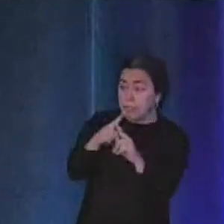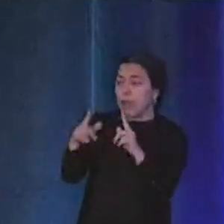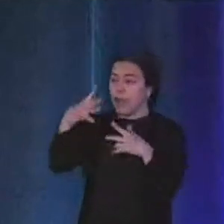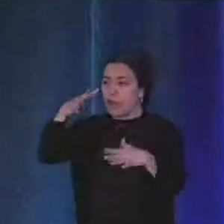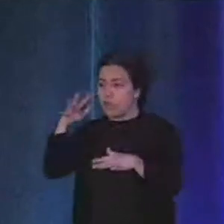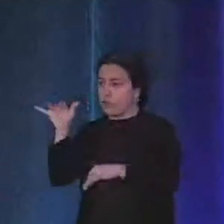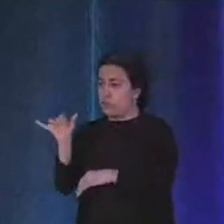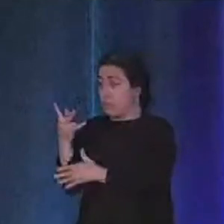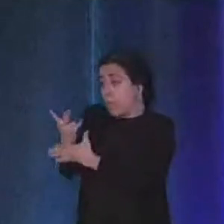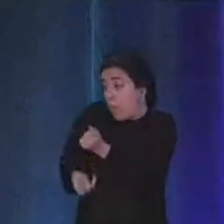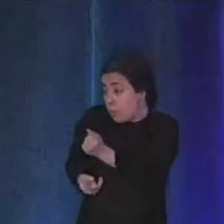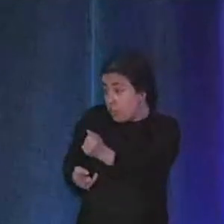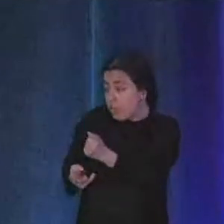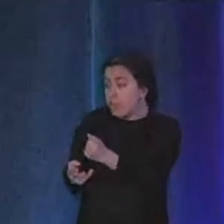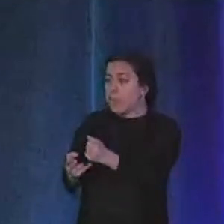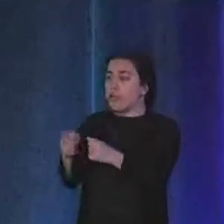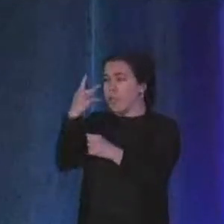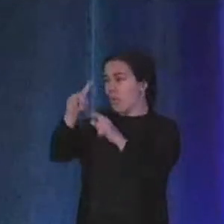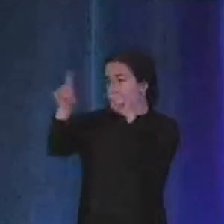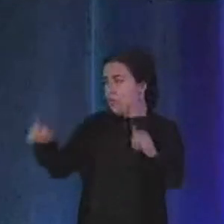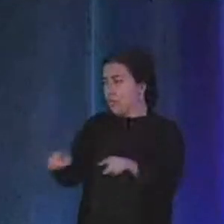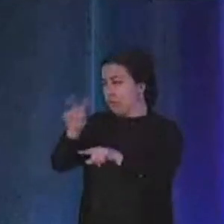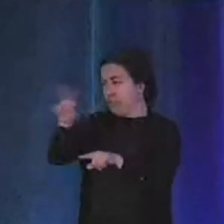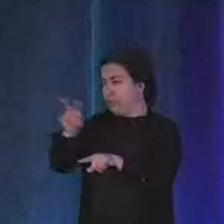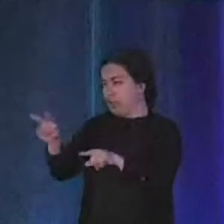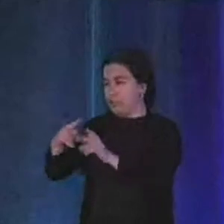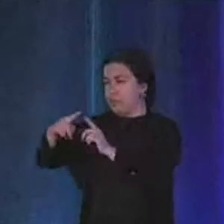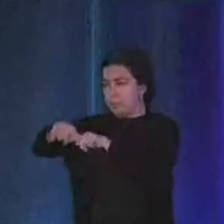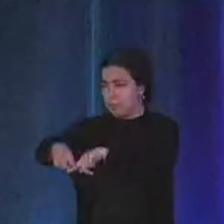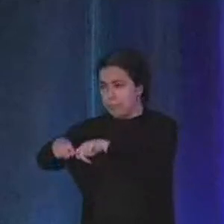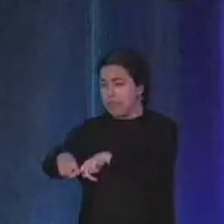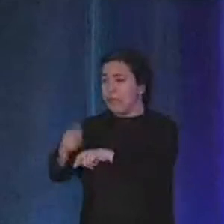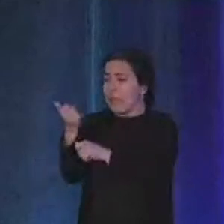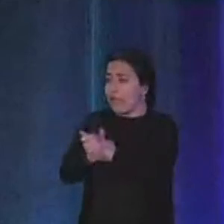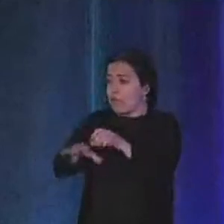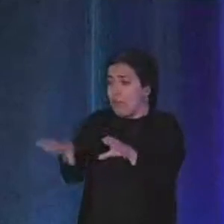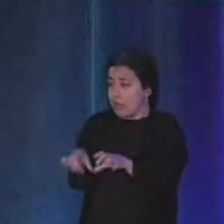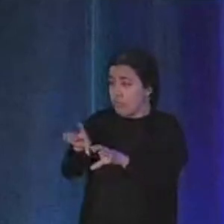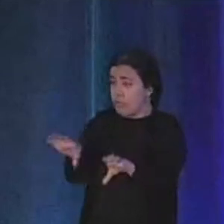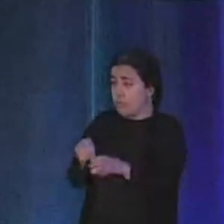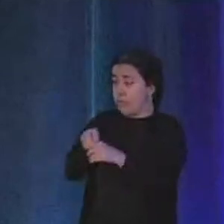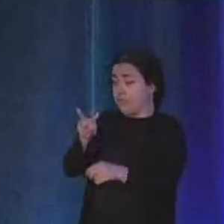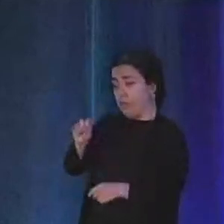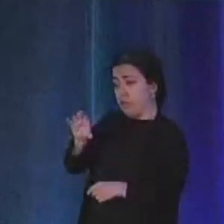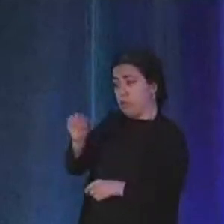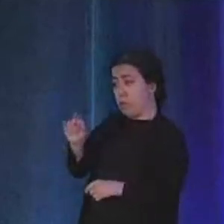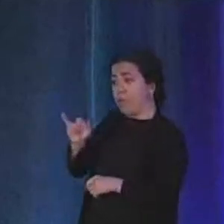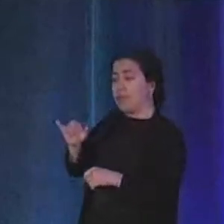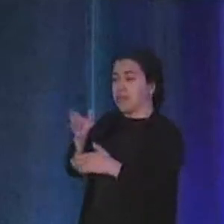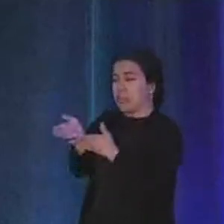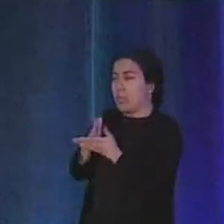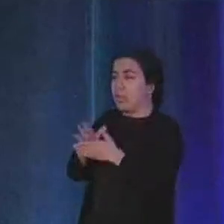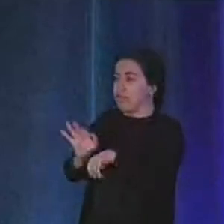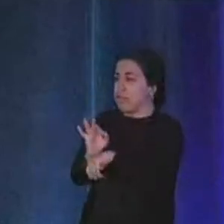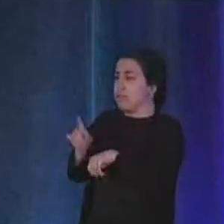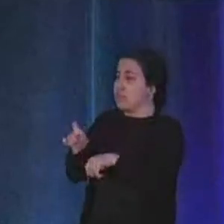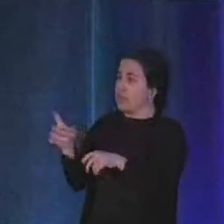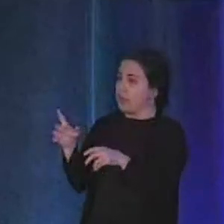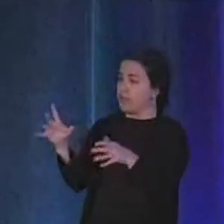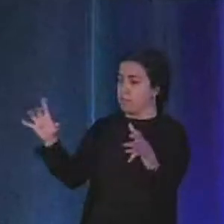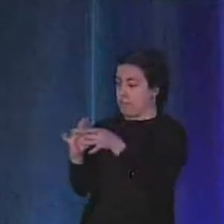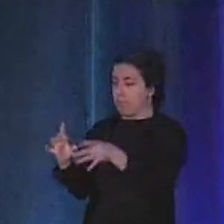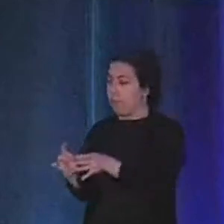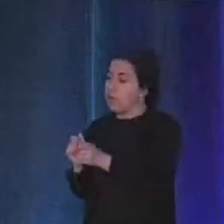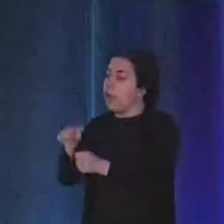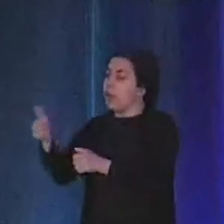Every action is a command. So like every discrete action you can do in VS Code is like a piece of functionality that you can then plug into like other stuff in the